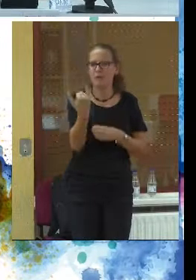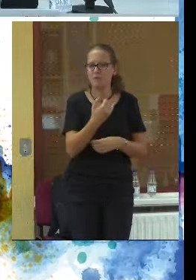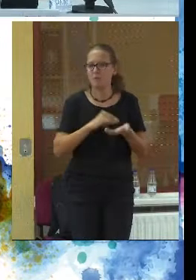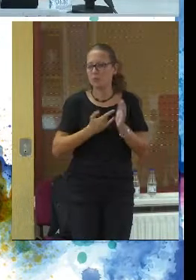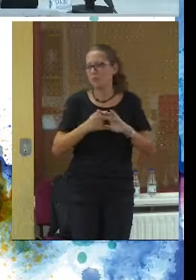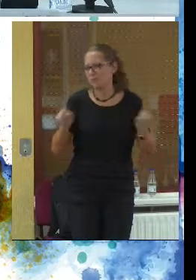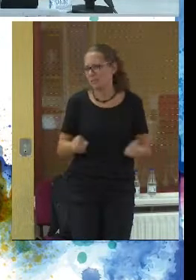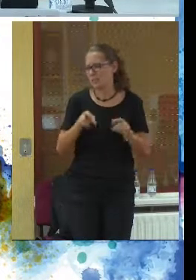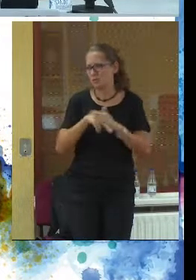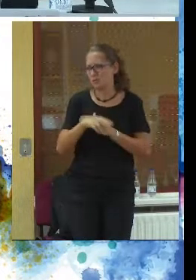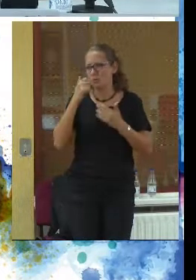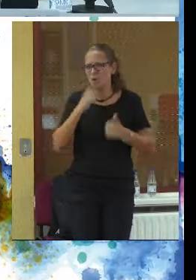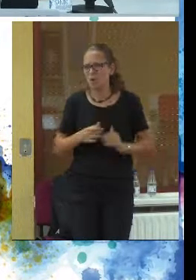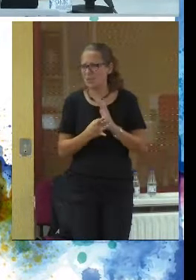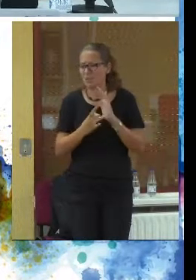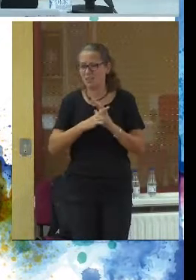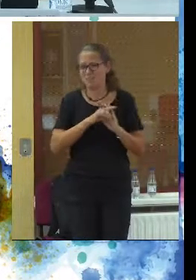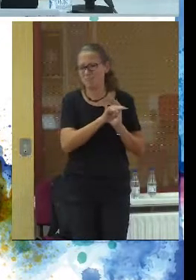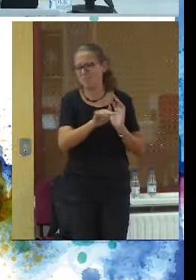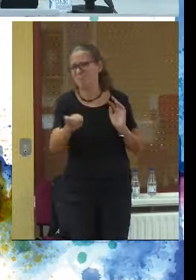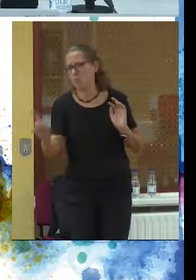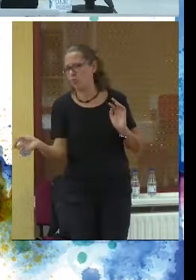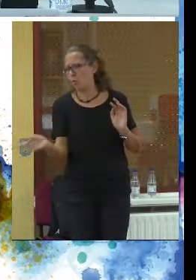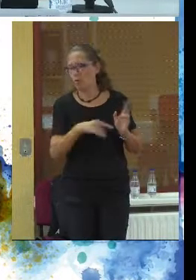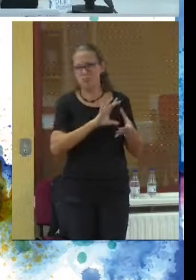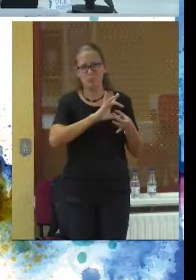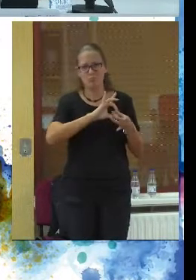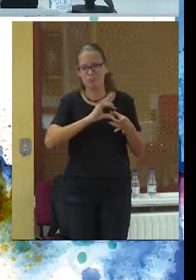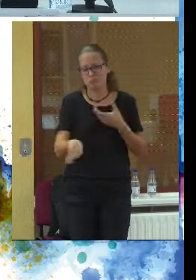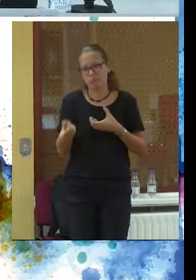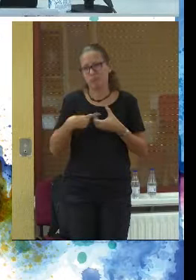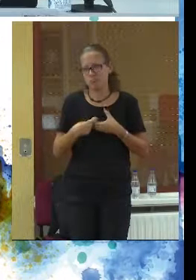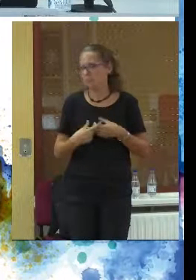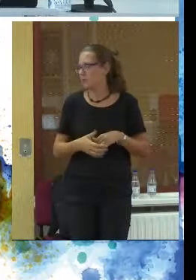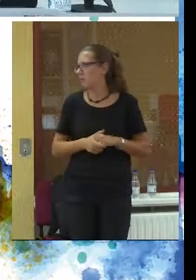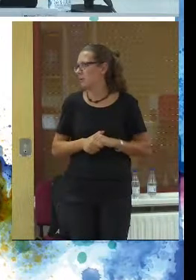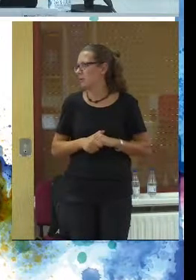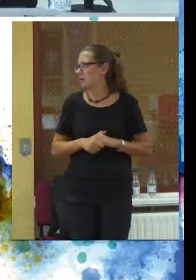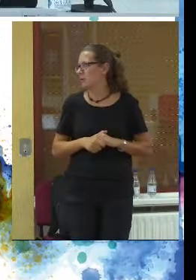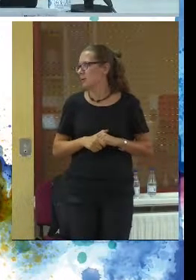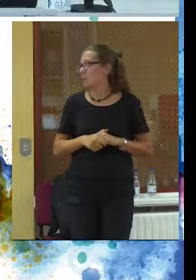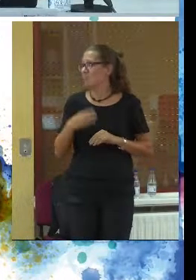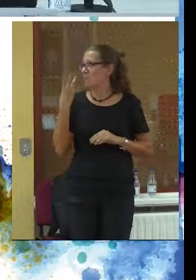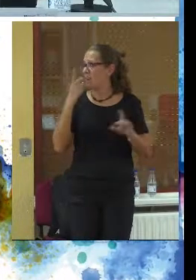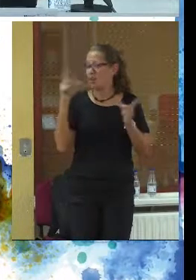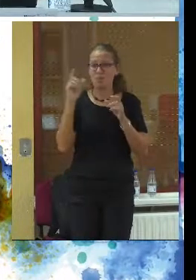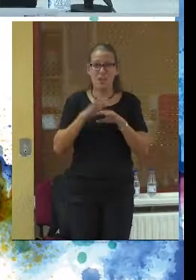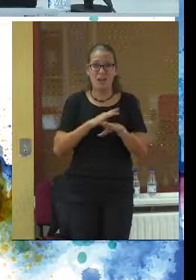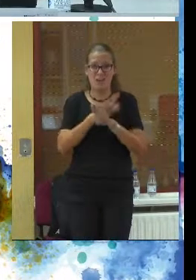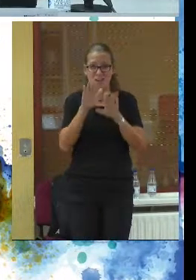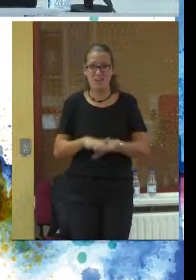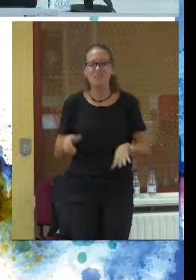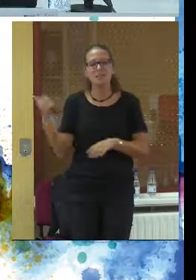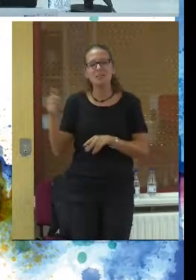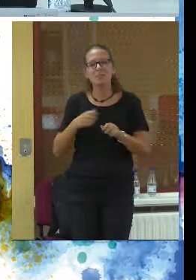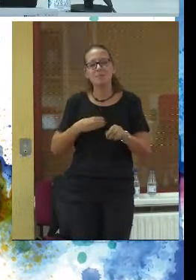head of project, IT, human resources, quality department, everyone's been involved. Just